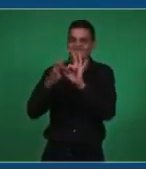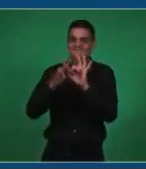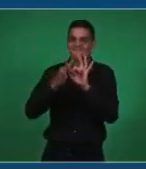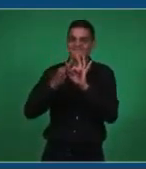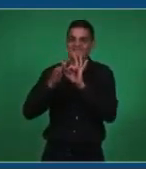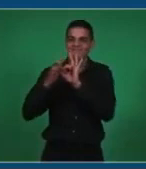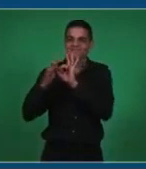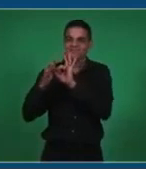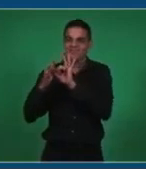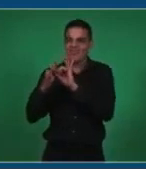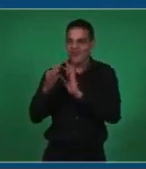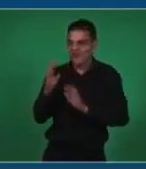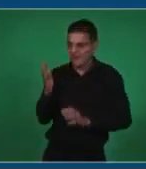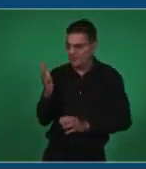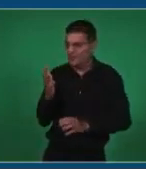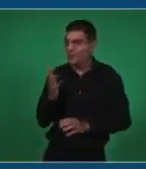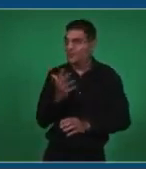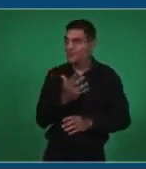without end.